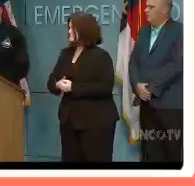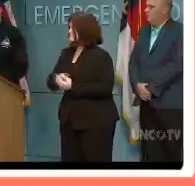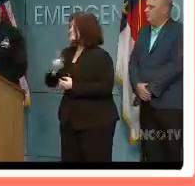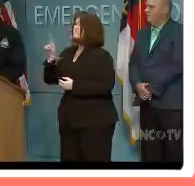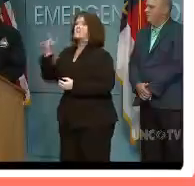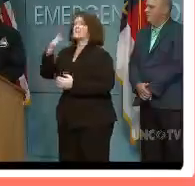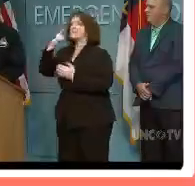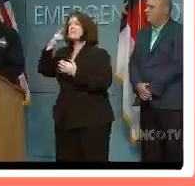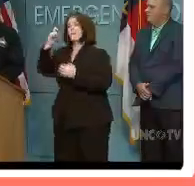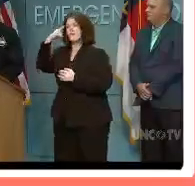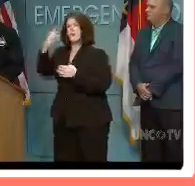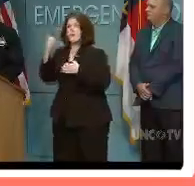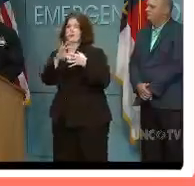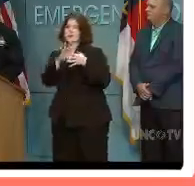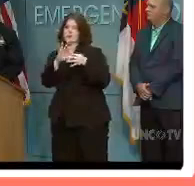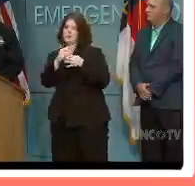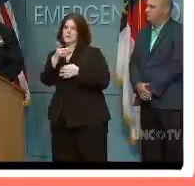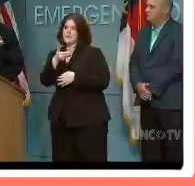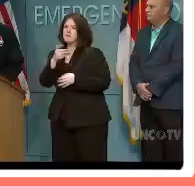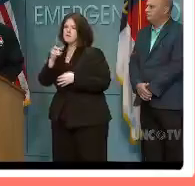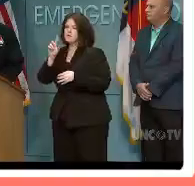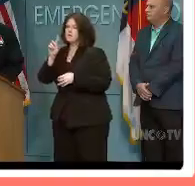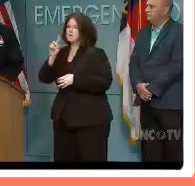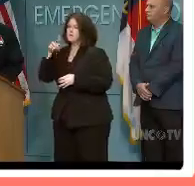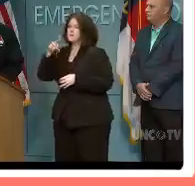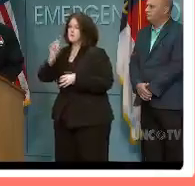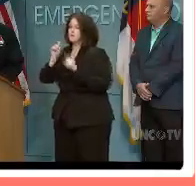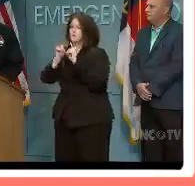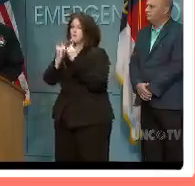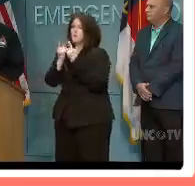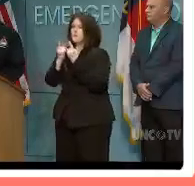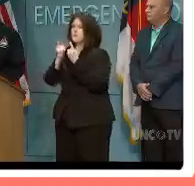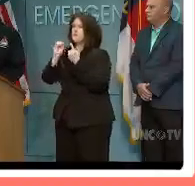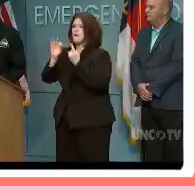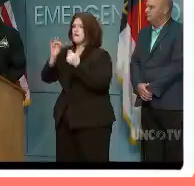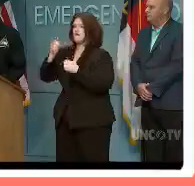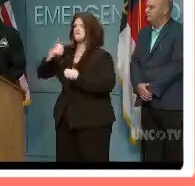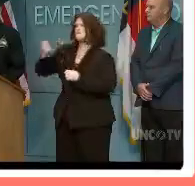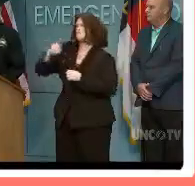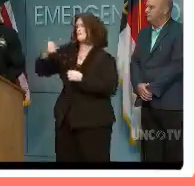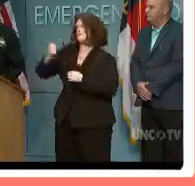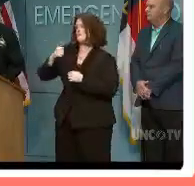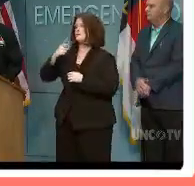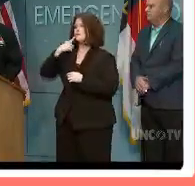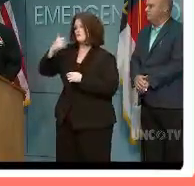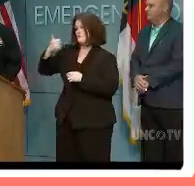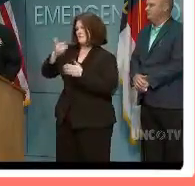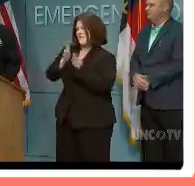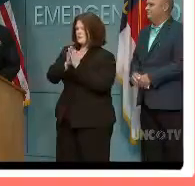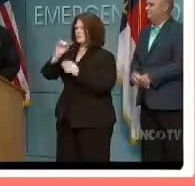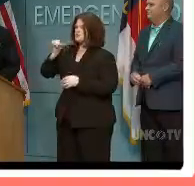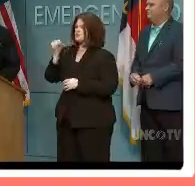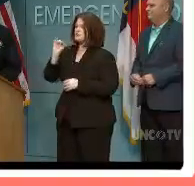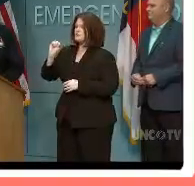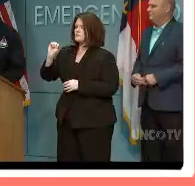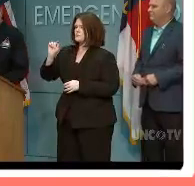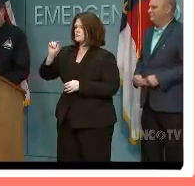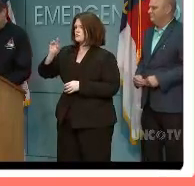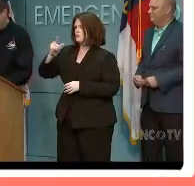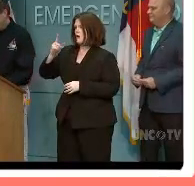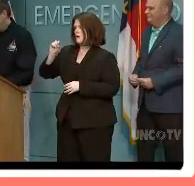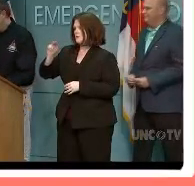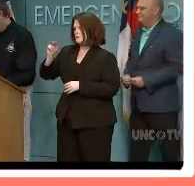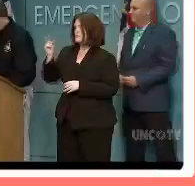Now I want to recognize the Secretary of the Department of Transportation, Jim Trogdon, to give us a little briefing about what's happening with the